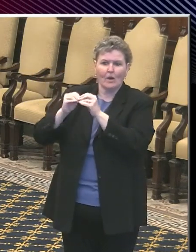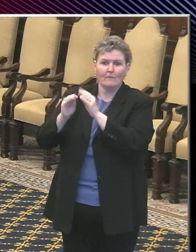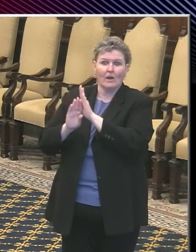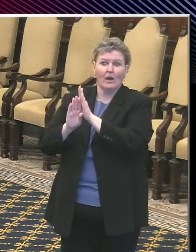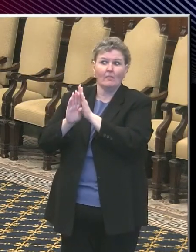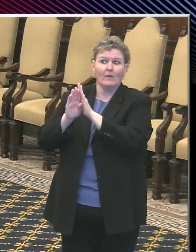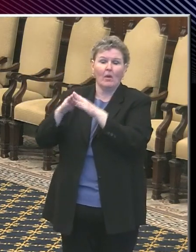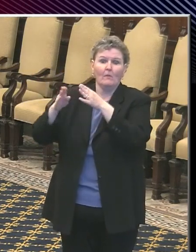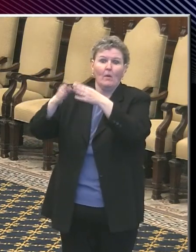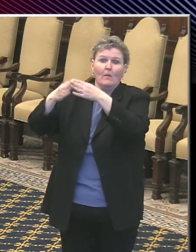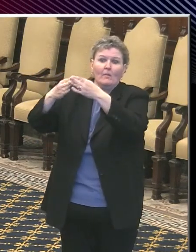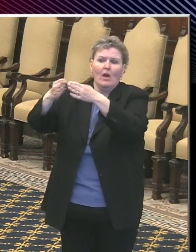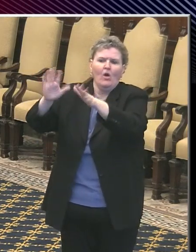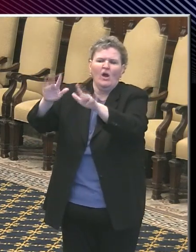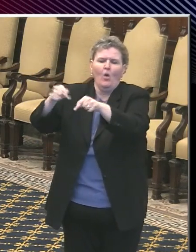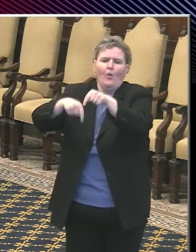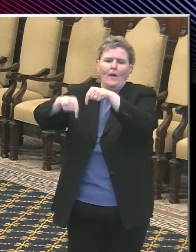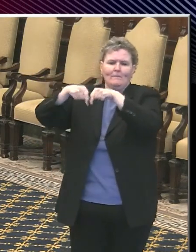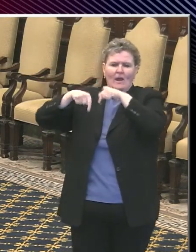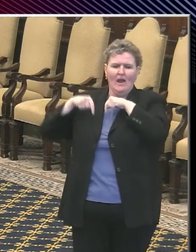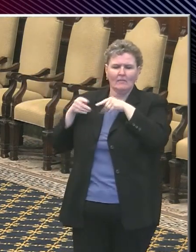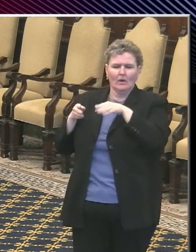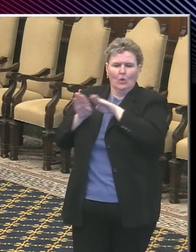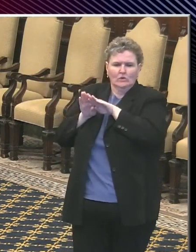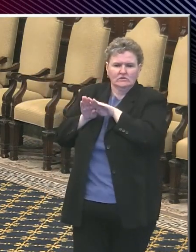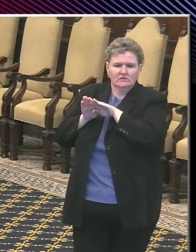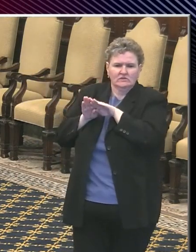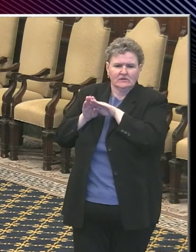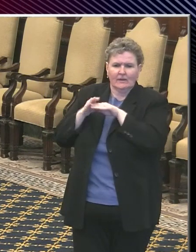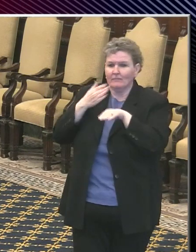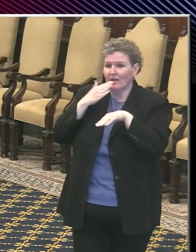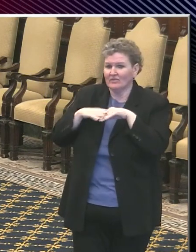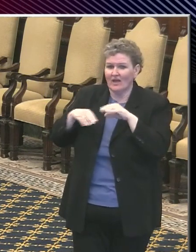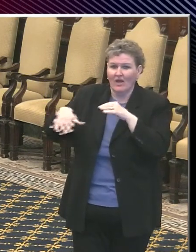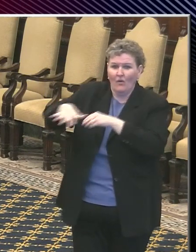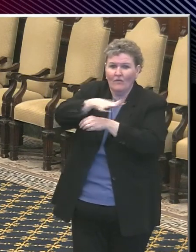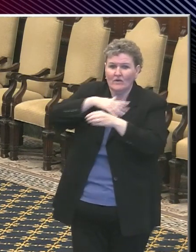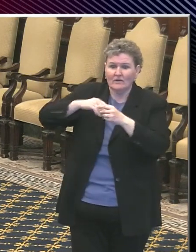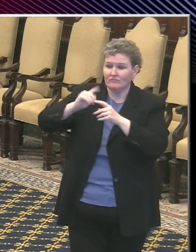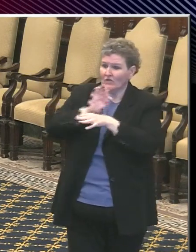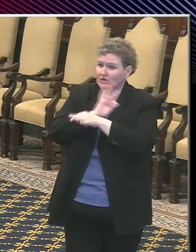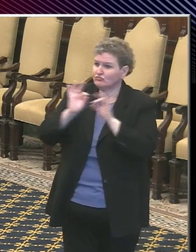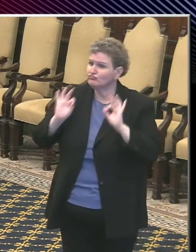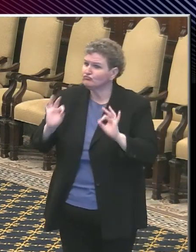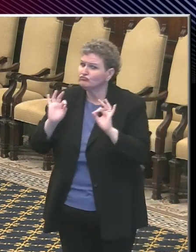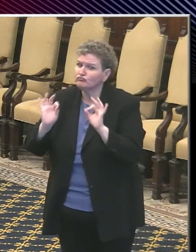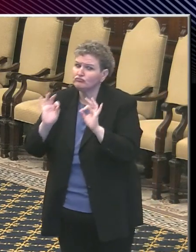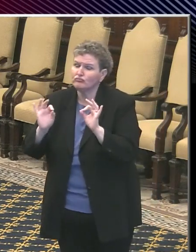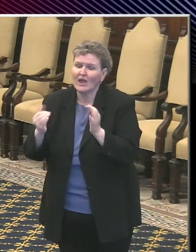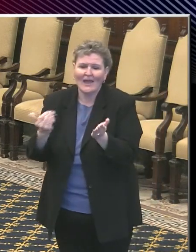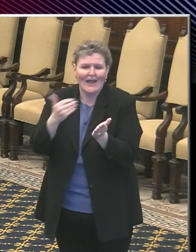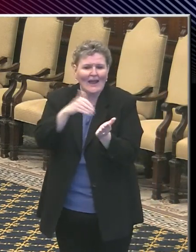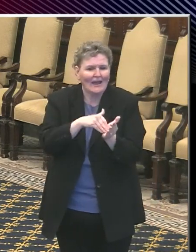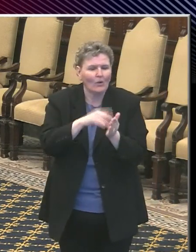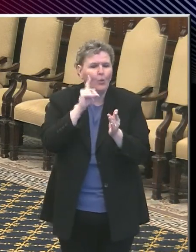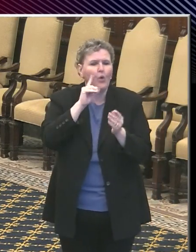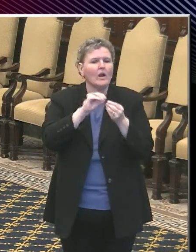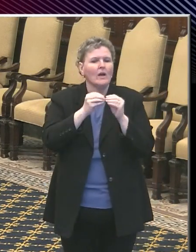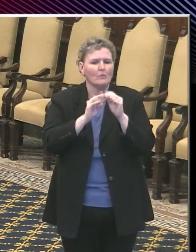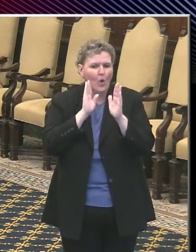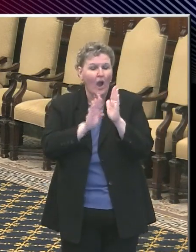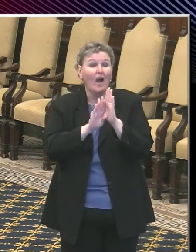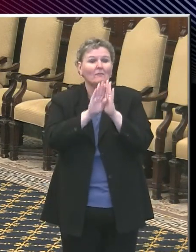Activities will restart in a very careful, stepwise way. We'll start with the activities that we think are the lowest risk and work our way towards the highest risk one.